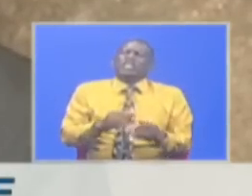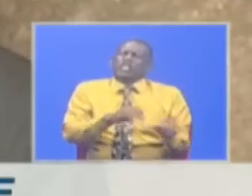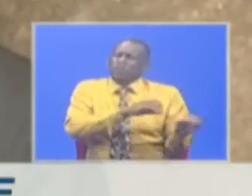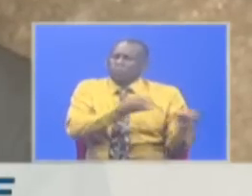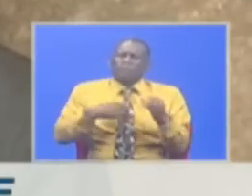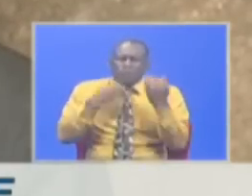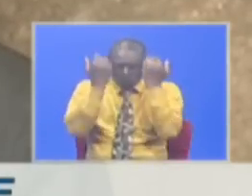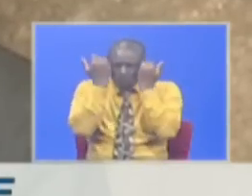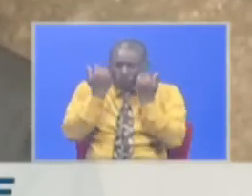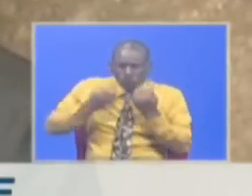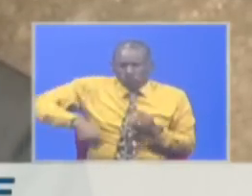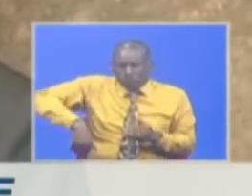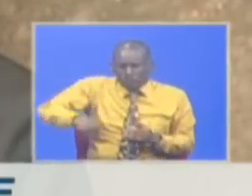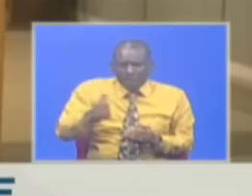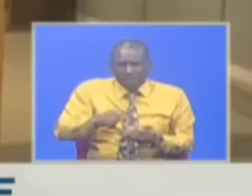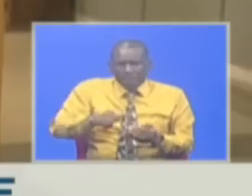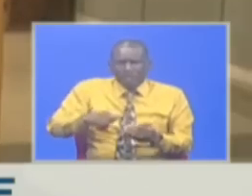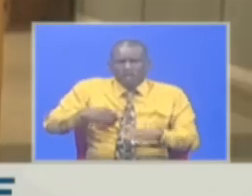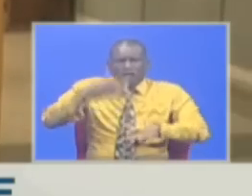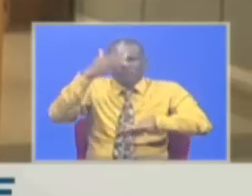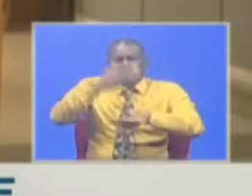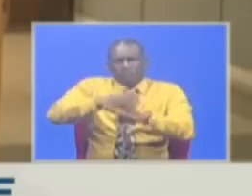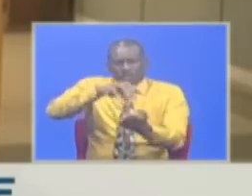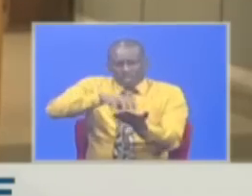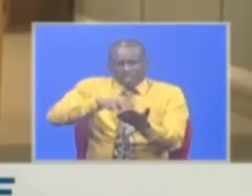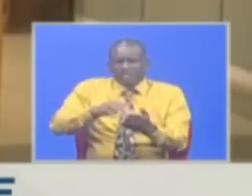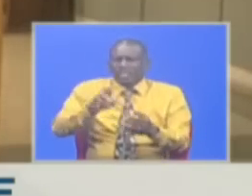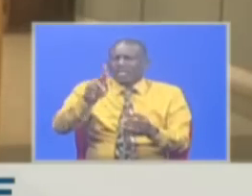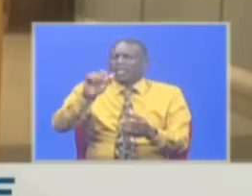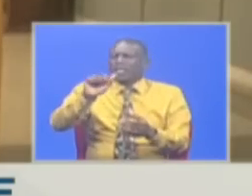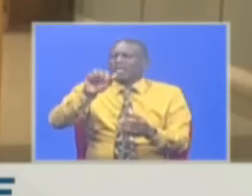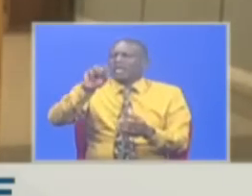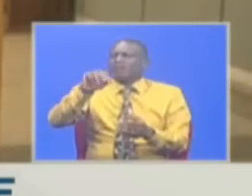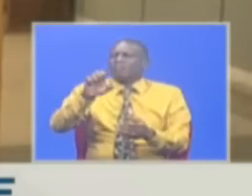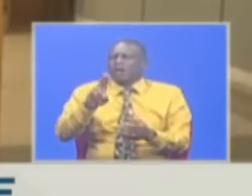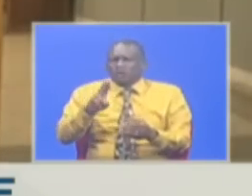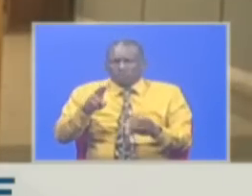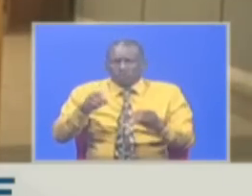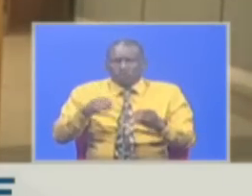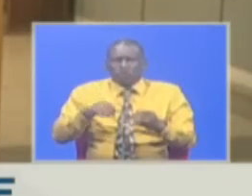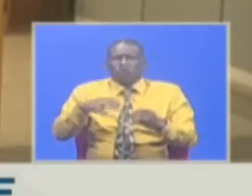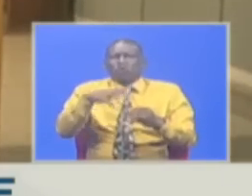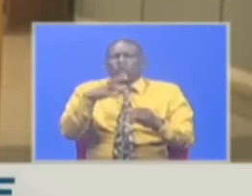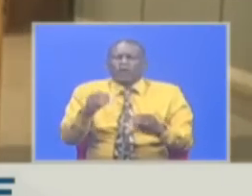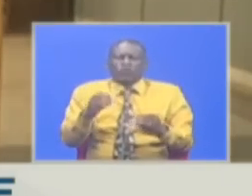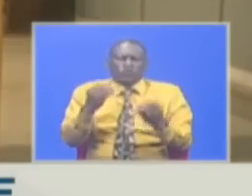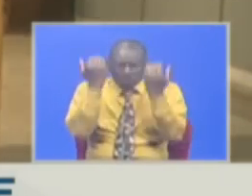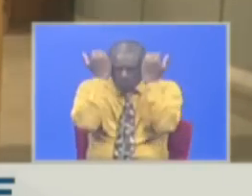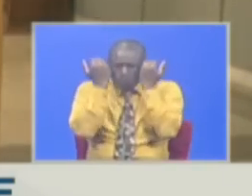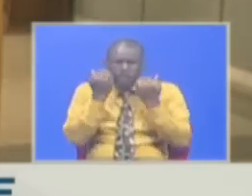ambao ni ya fake. Kamau sought the intervention of the Advocates Complaints